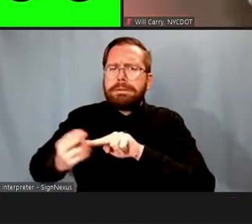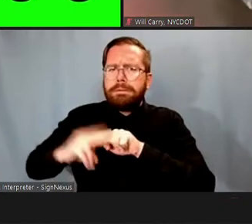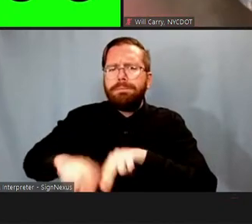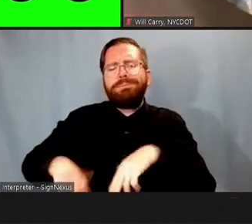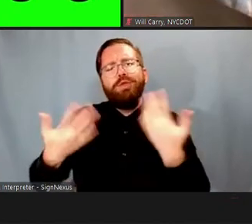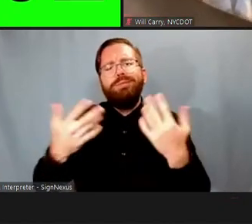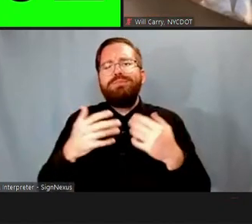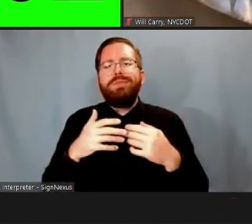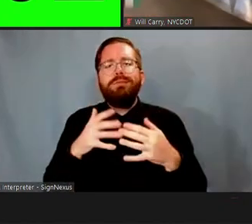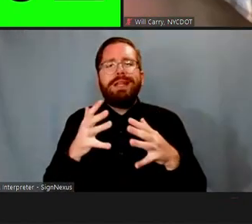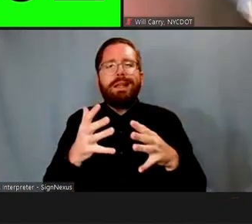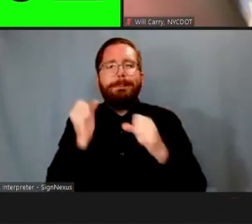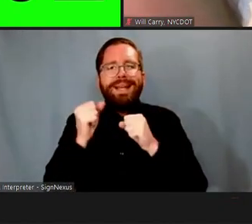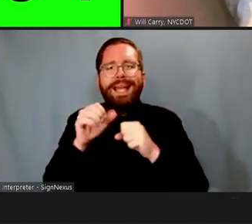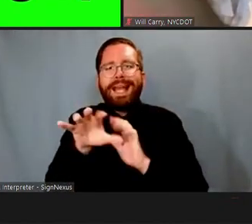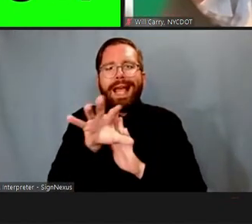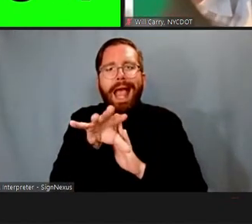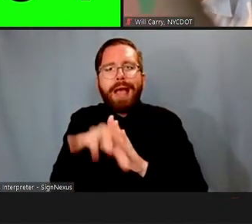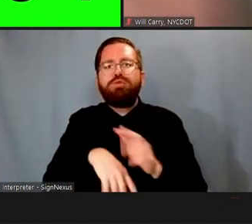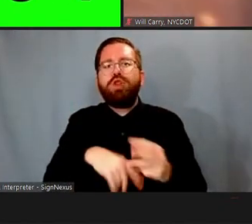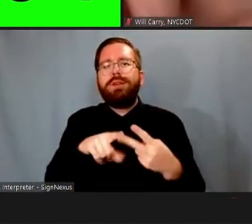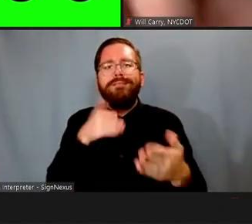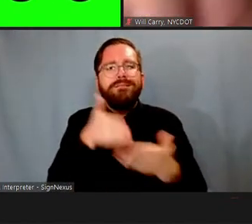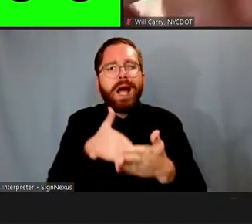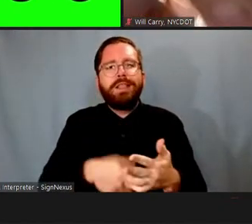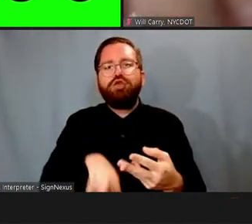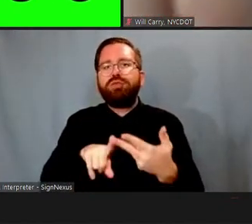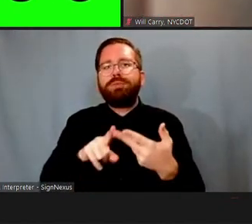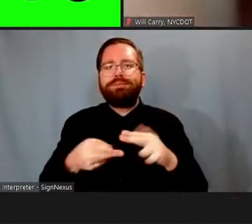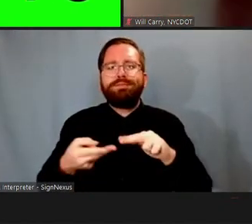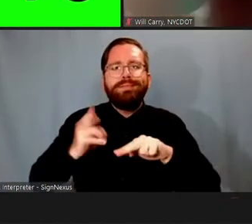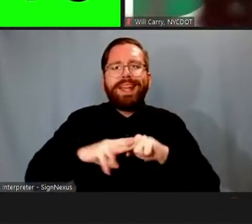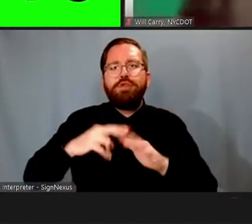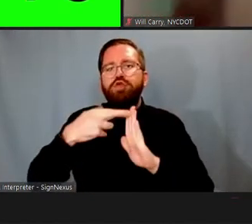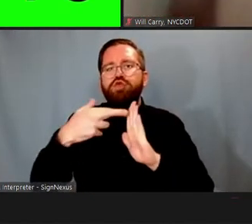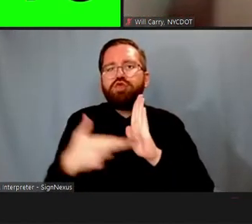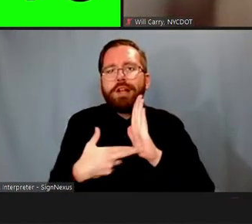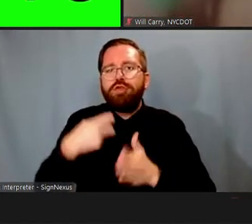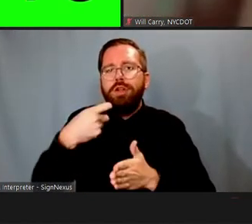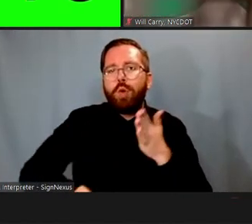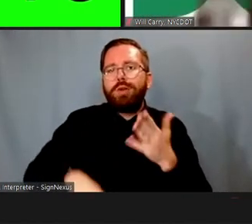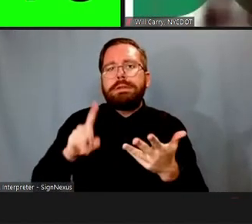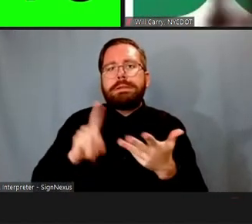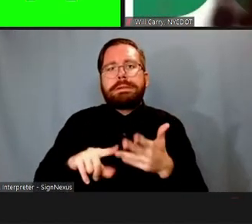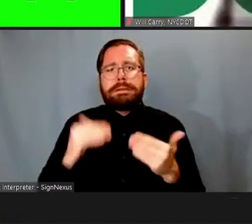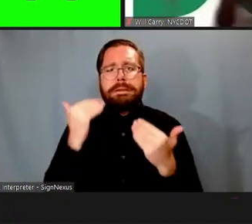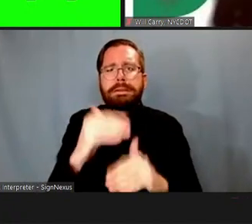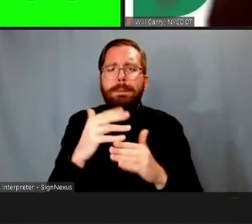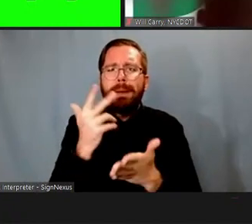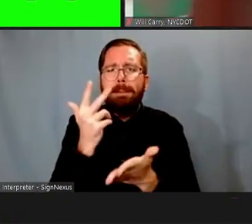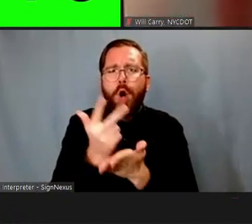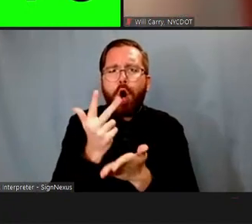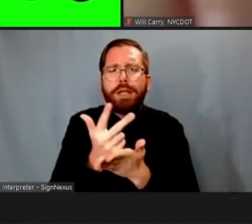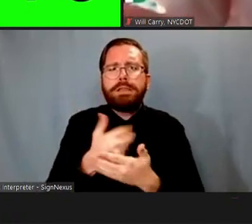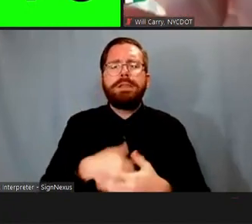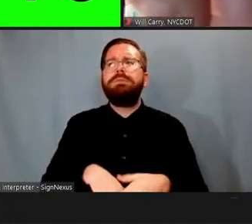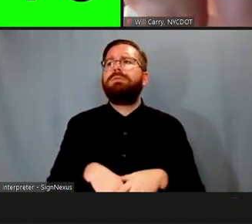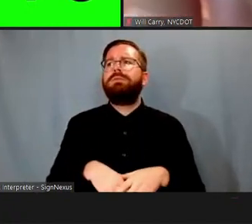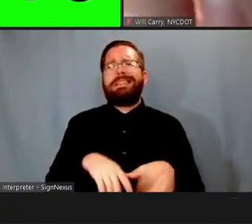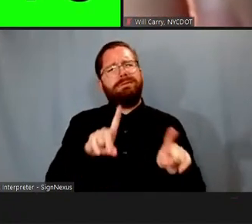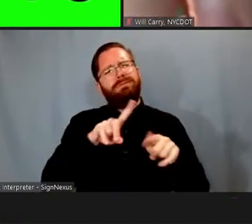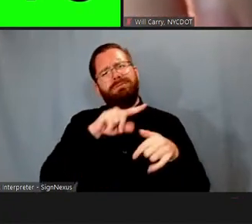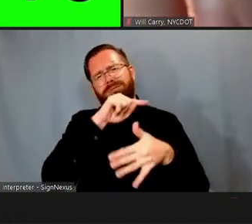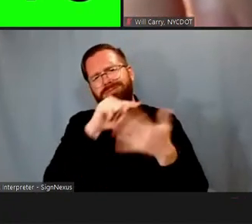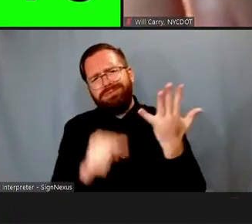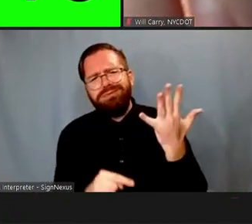violations increased registration cost limited parking and a number of other things that